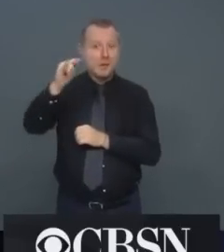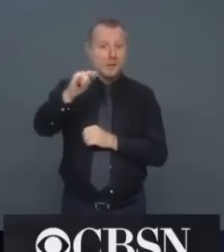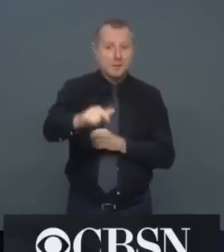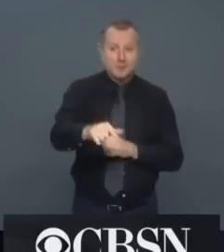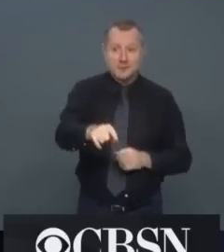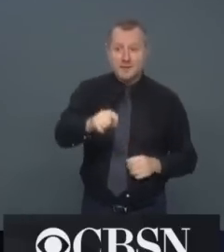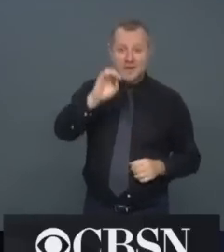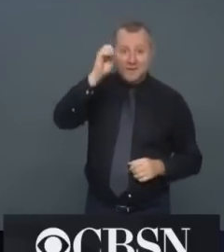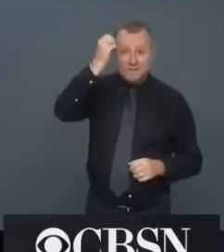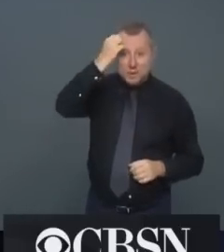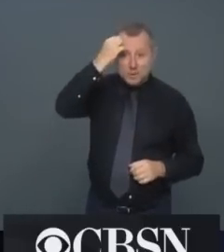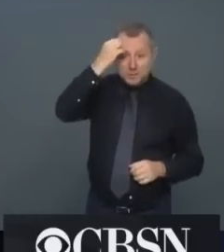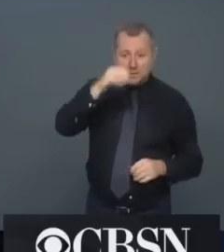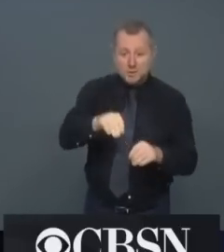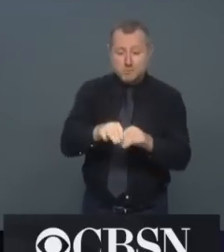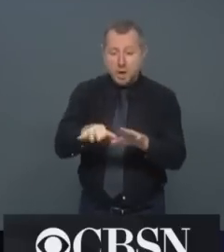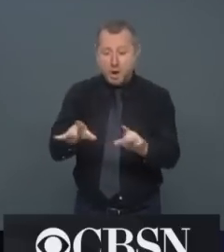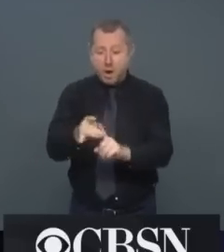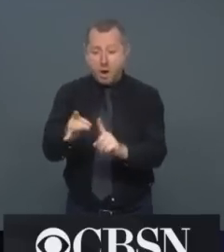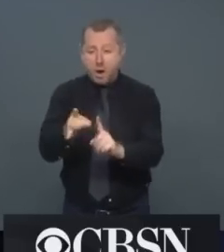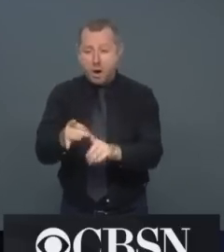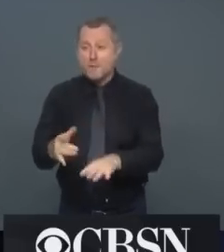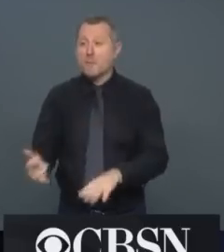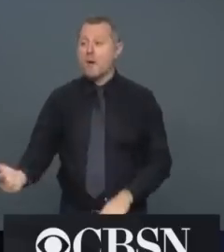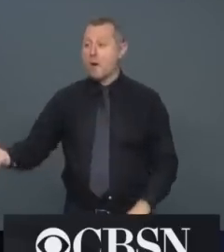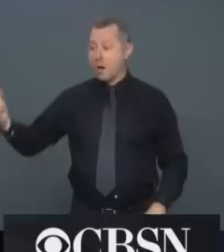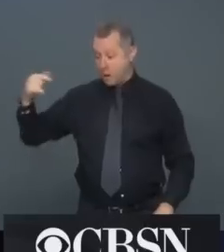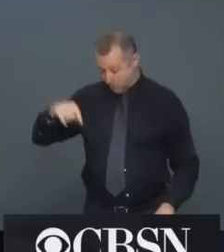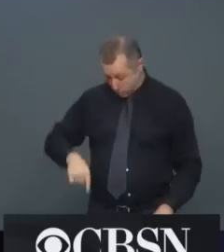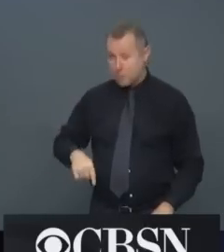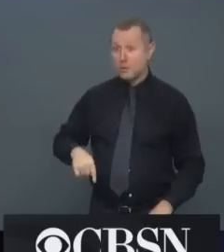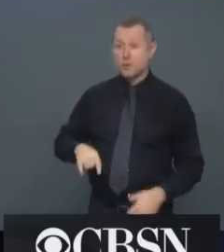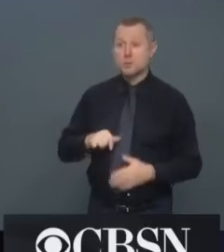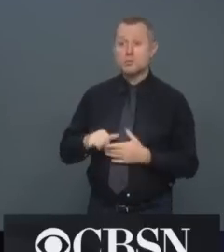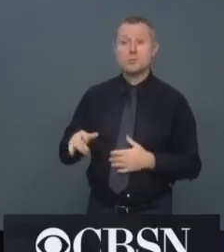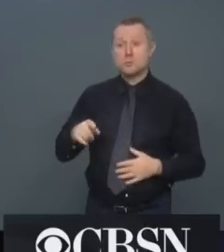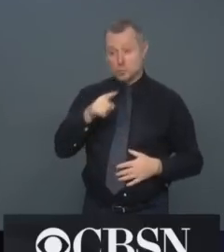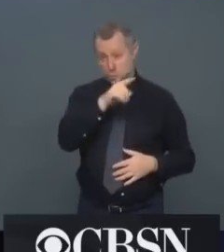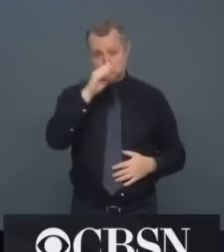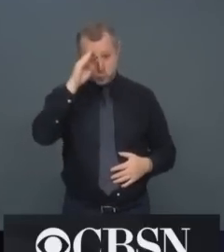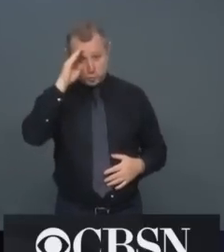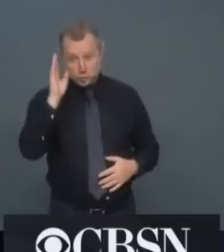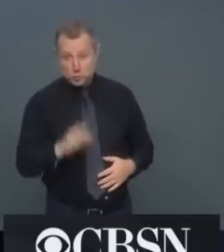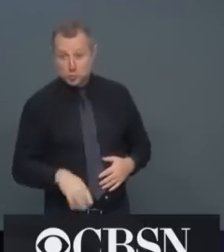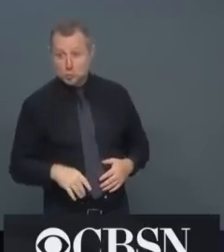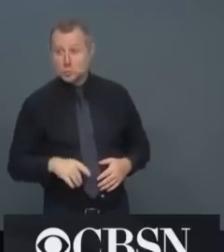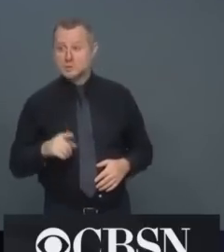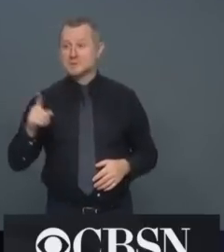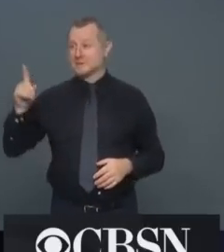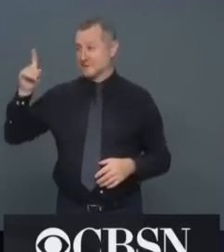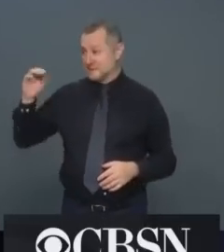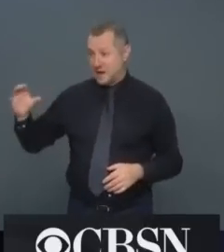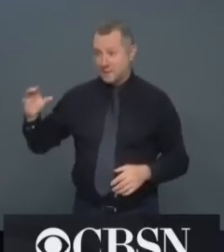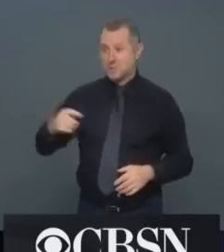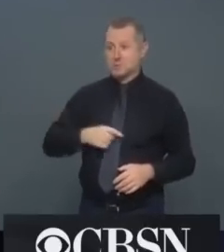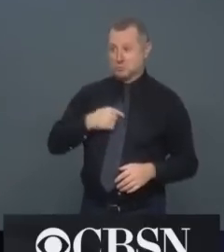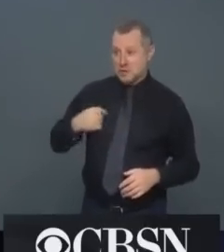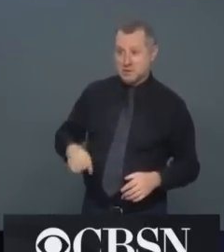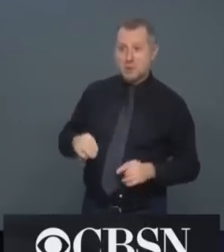to other countries and then come here? You knew that COVID was in China in December and you don't do anything